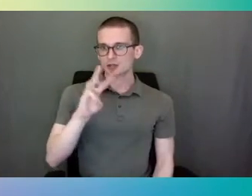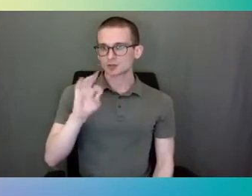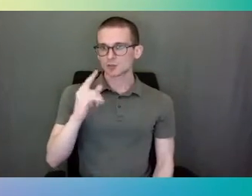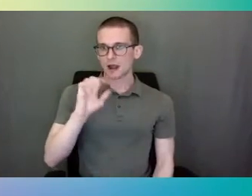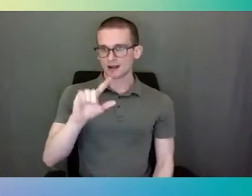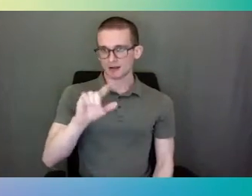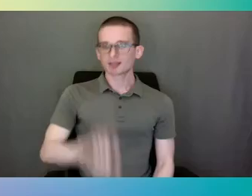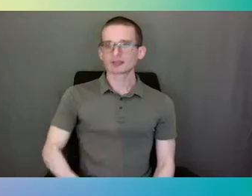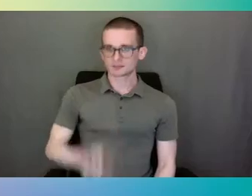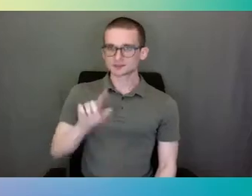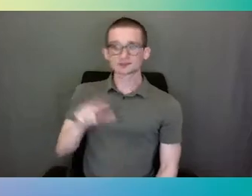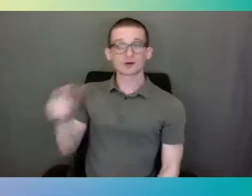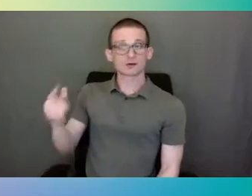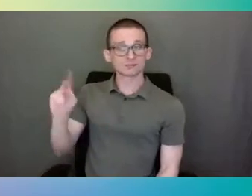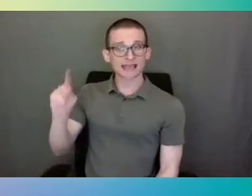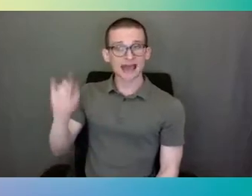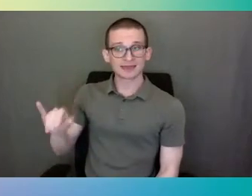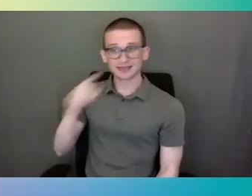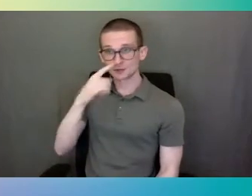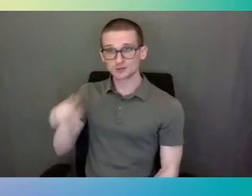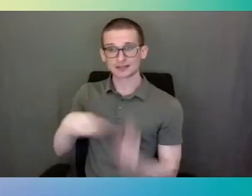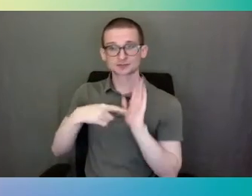show us a part of that letter?